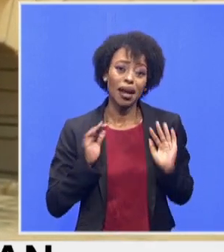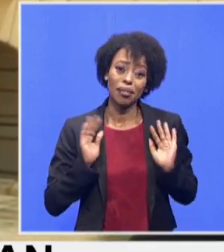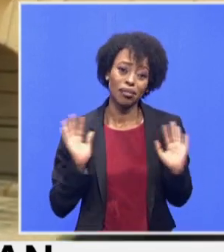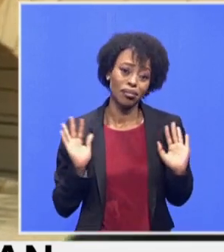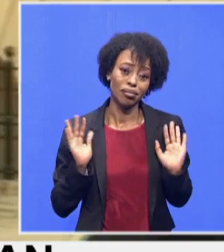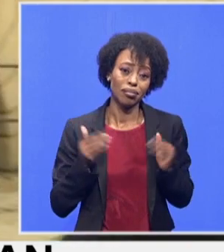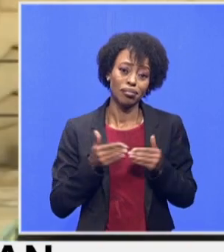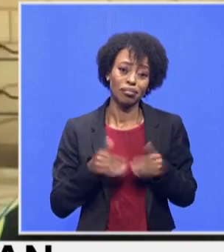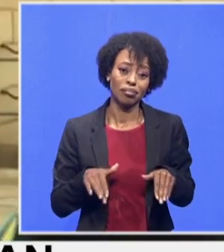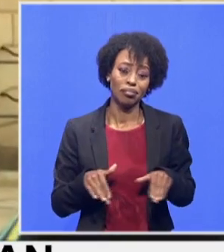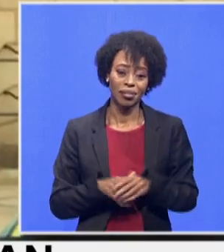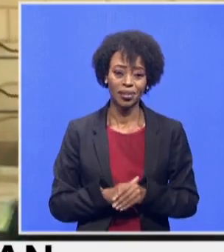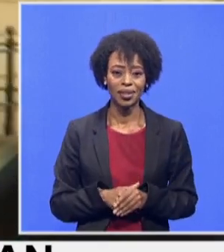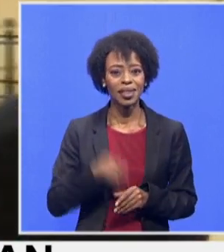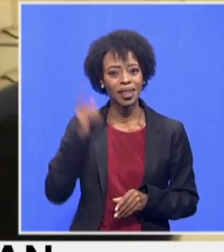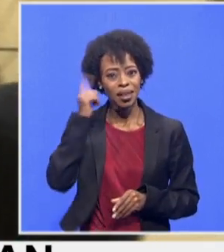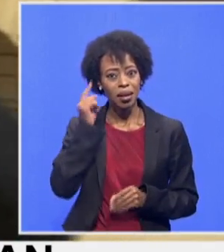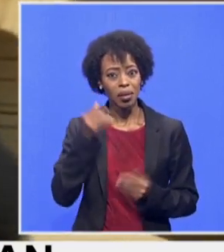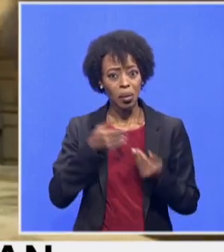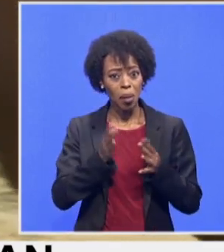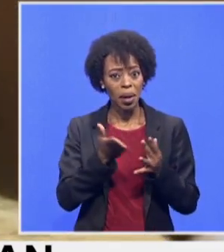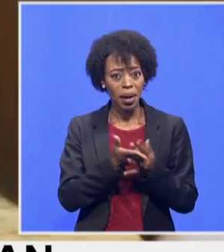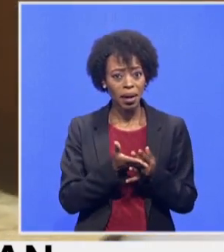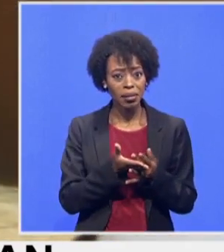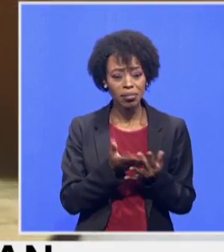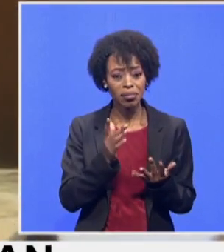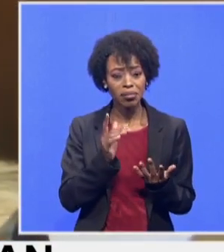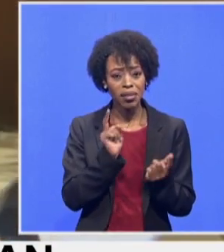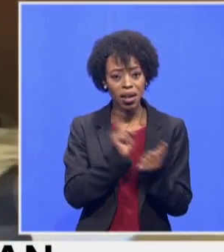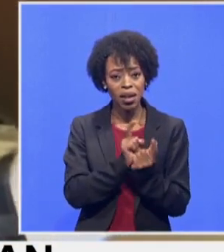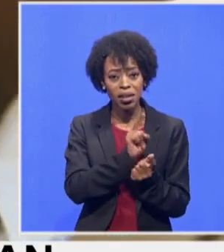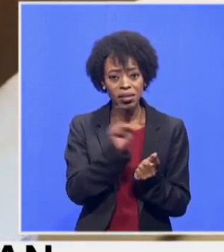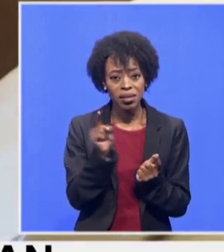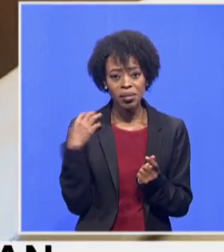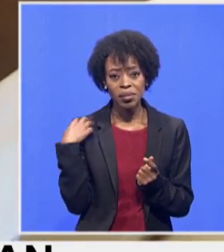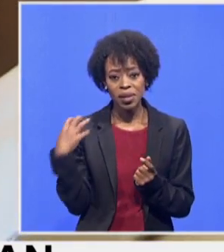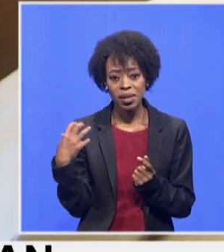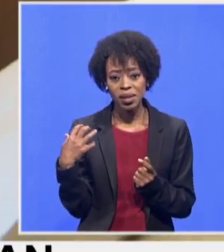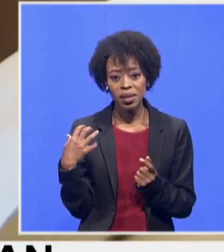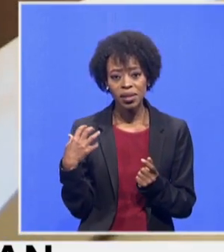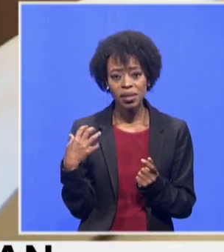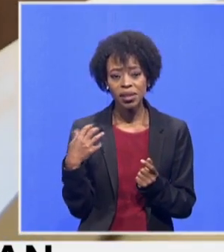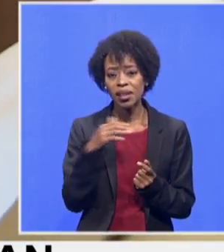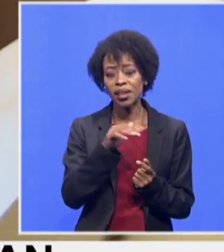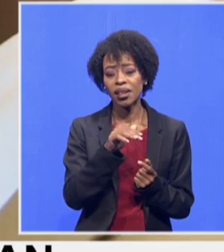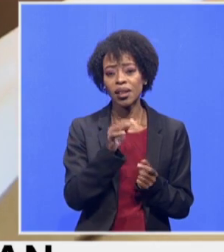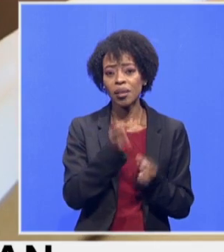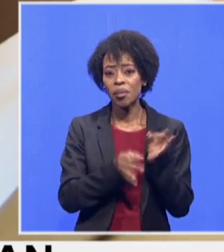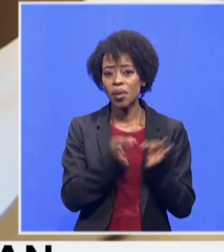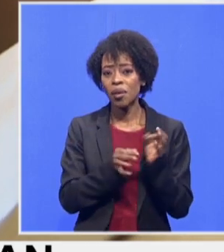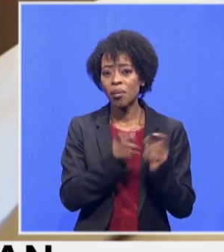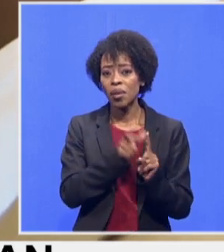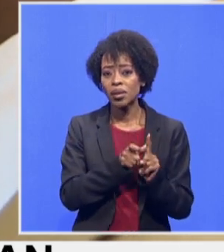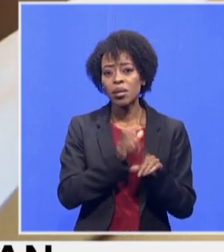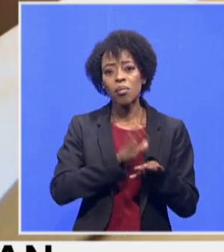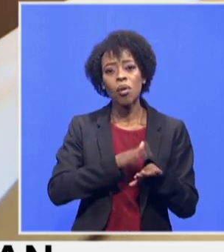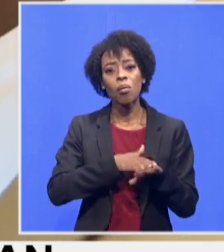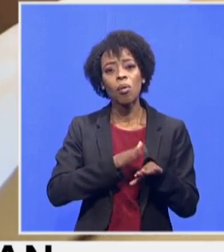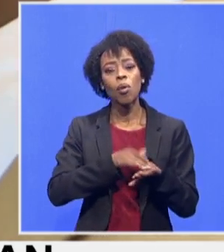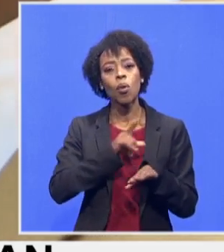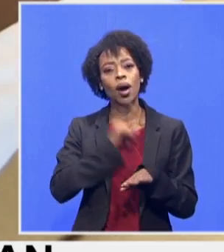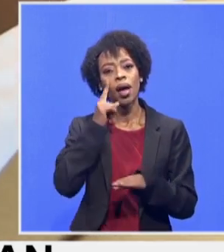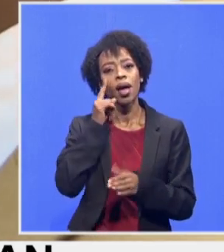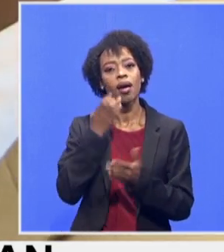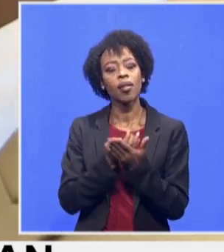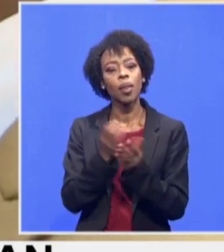Do you think he'll go and lay those charges against that particular minister and high-ranking ANC politician, particularly if there's no